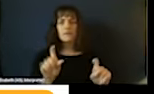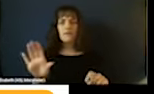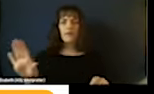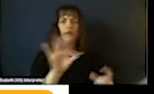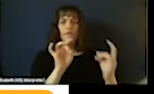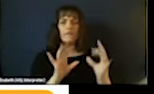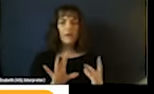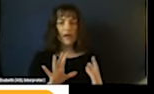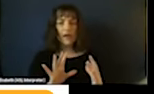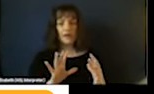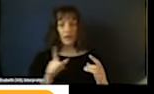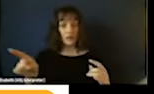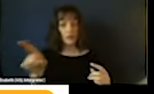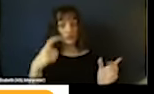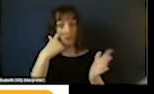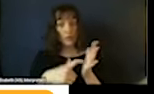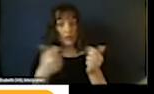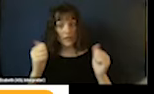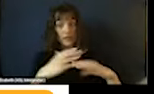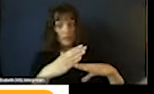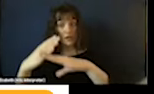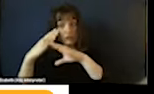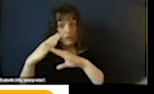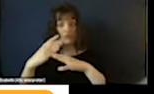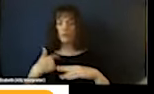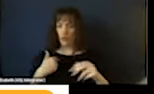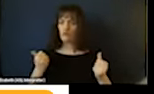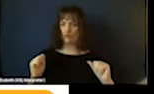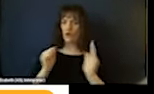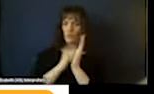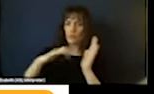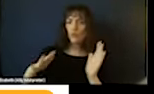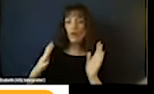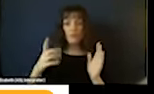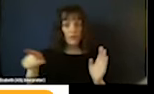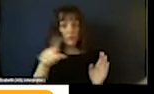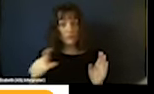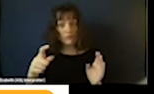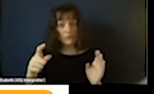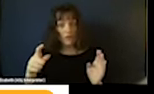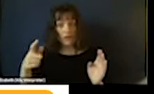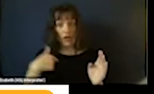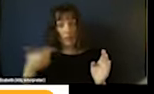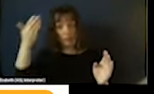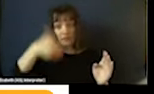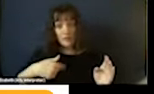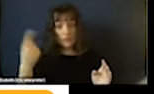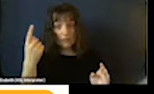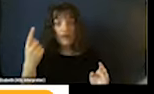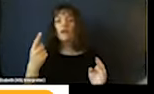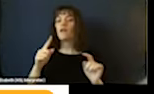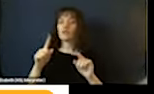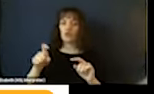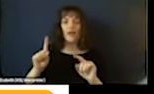it's important that you ask everyone. If you target the students you think are disabled, you risk othering them. You're also going to